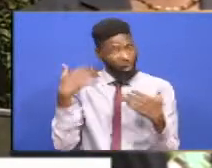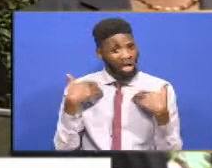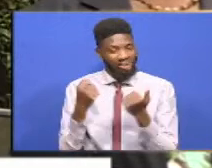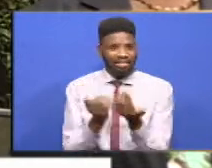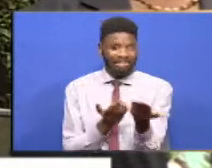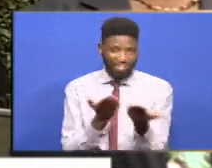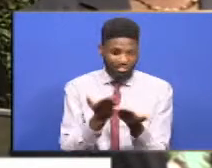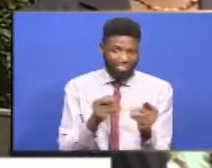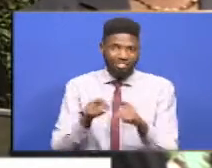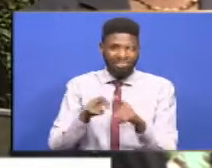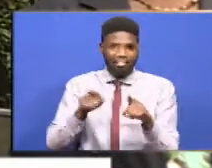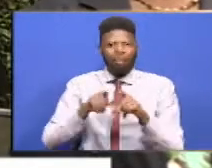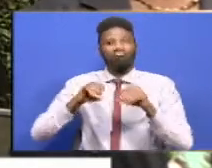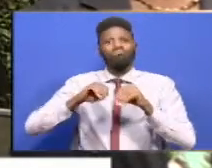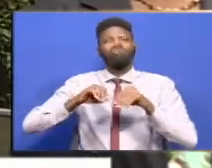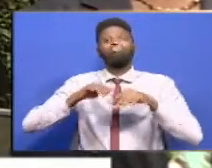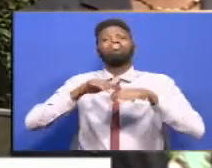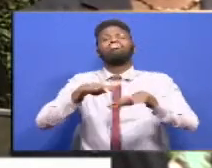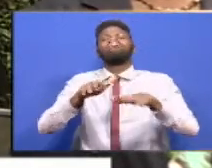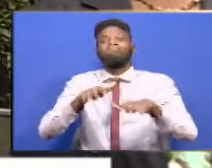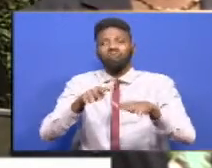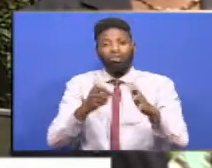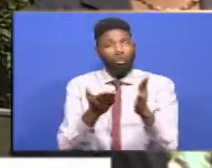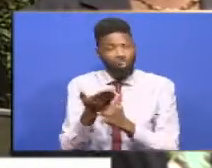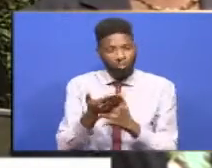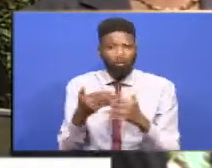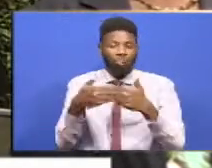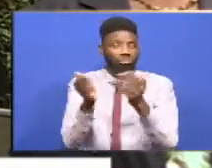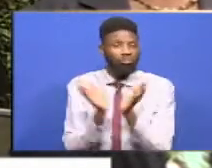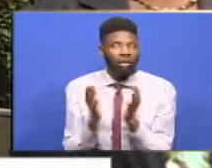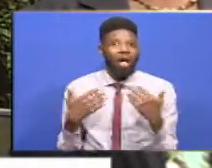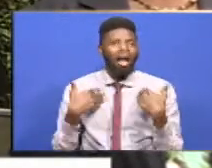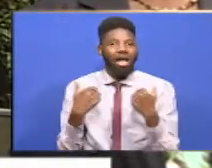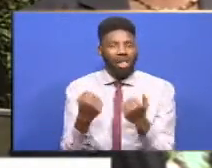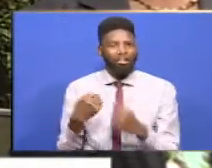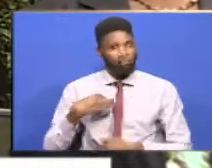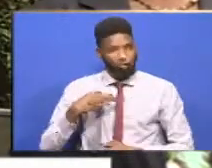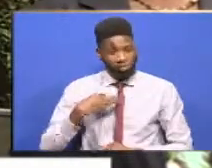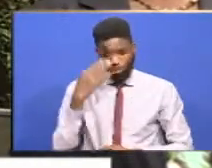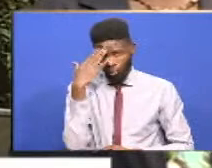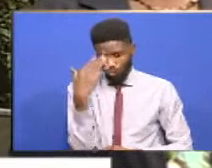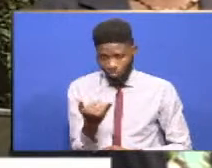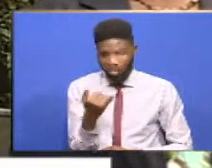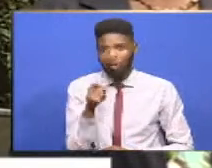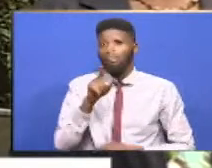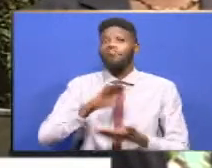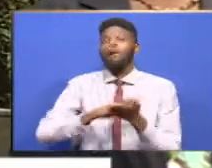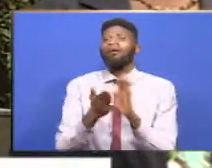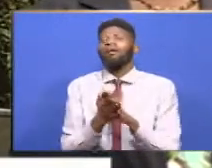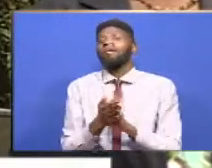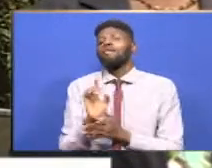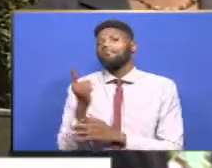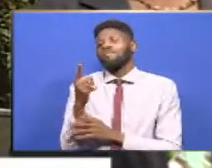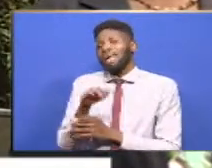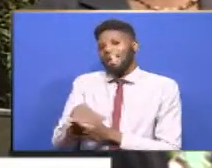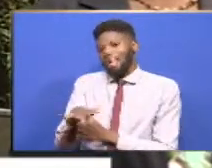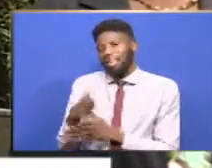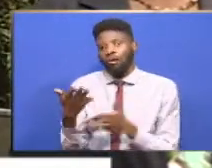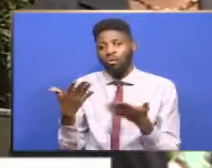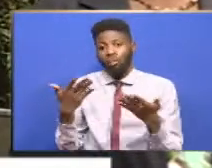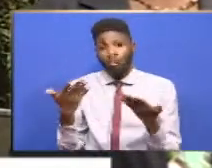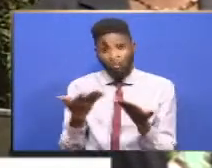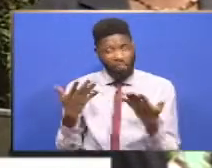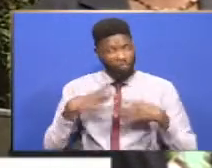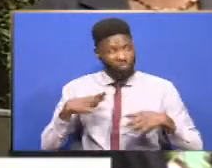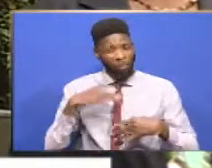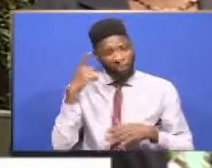to the lowest level possible through the community health volunteers, so that they become the first aiders for mental health, so that they can be